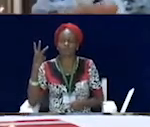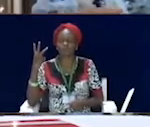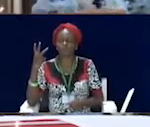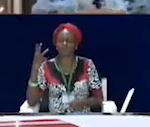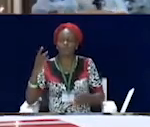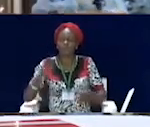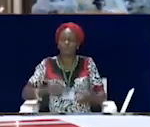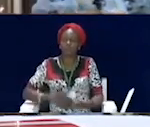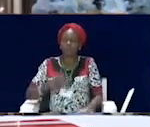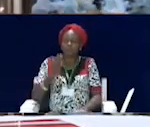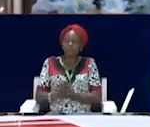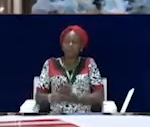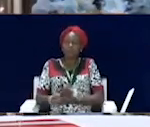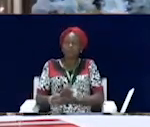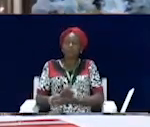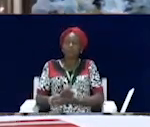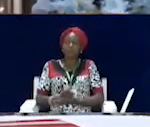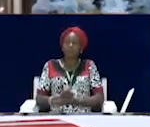barren